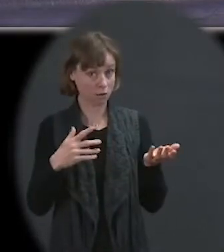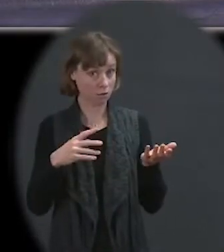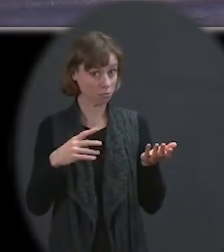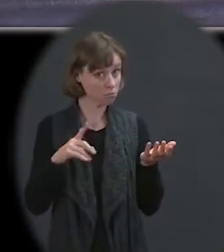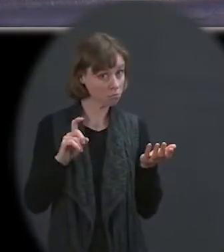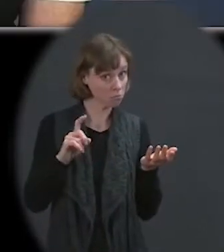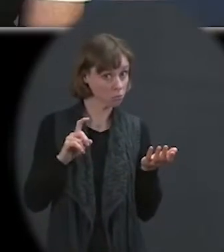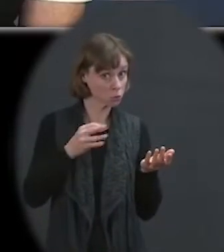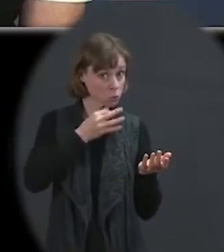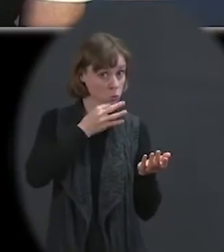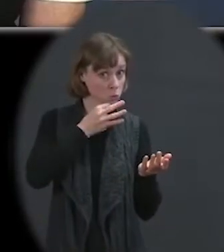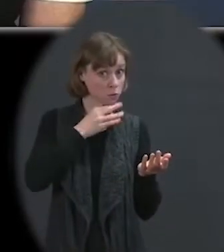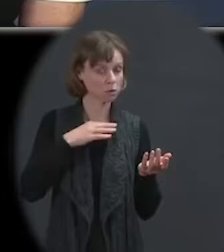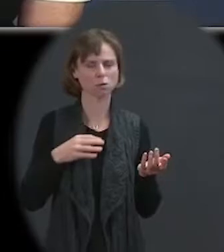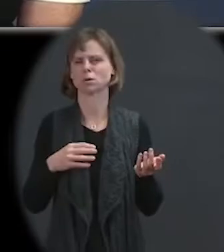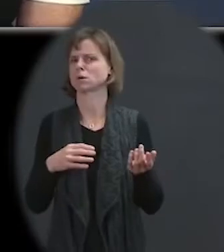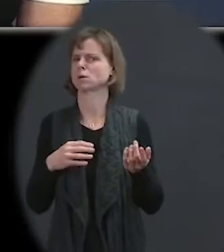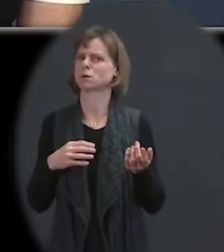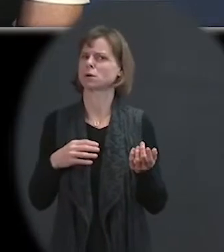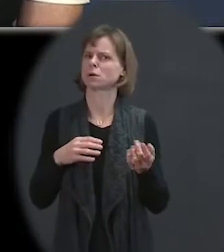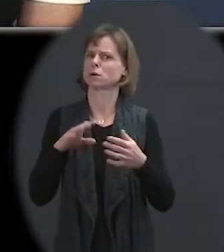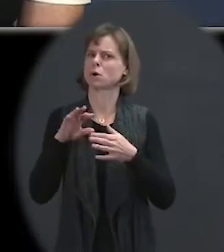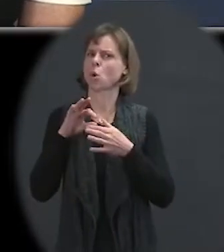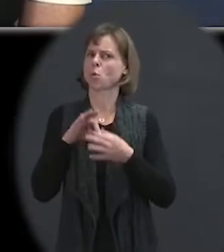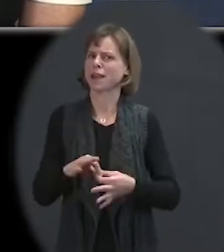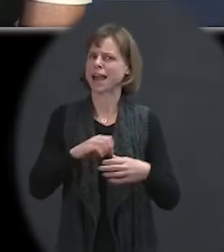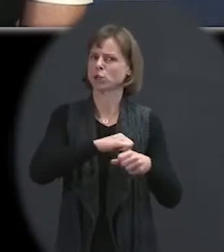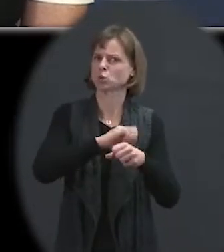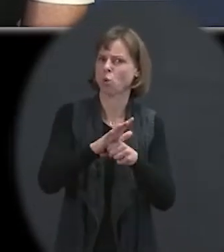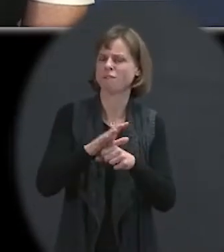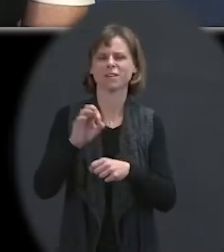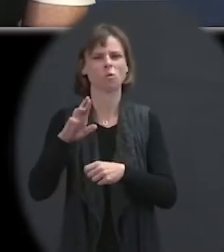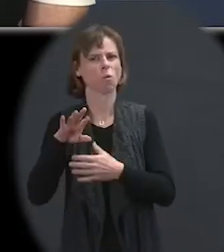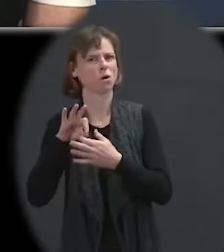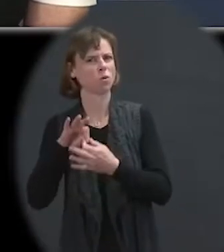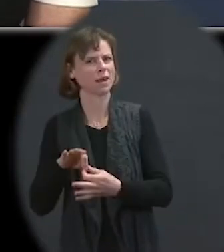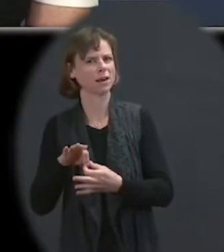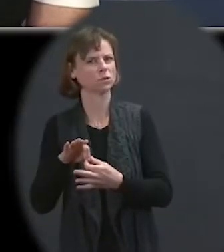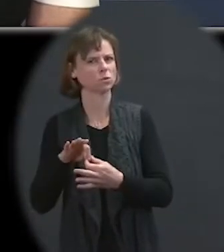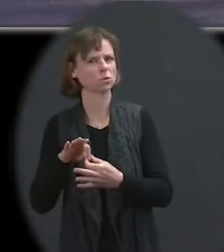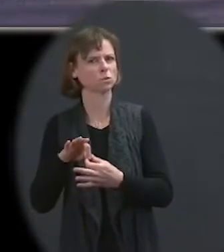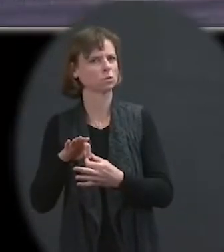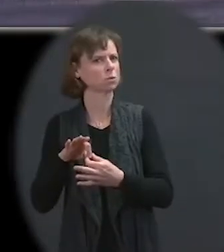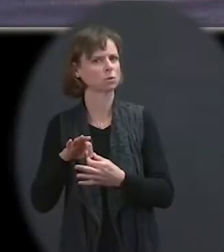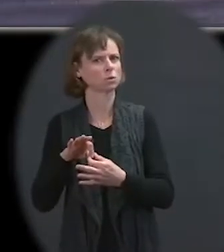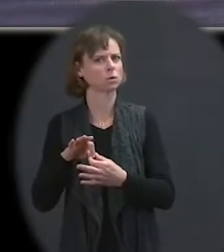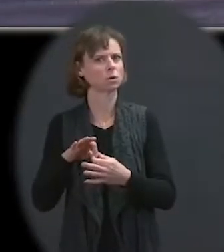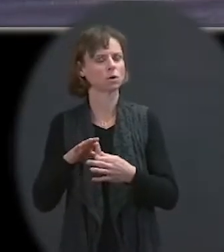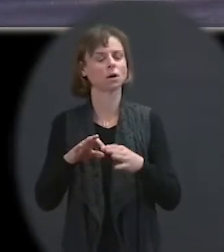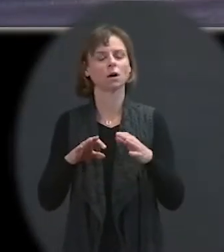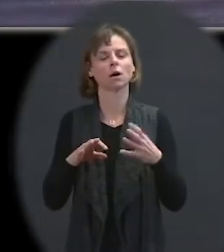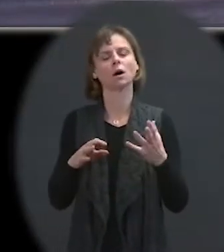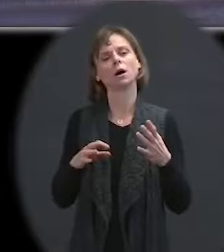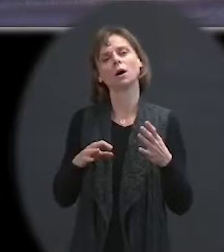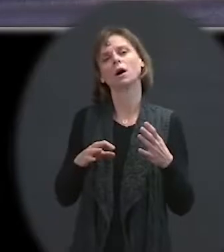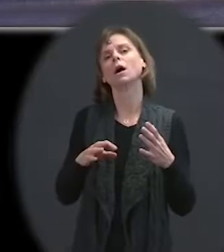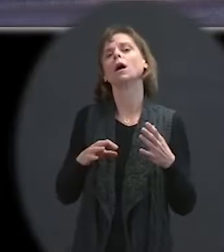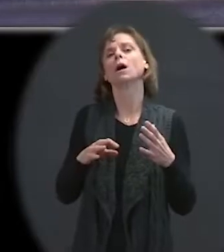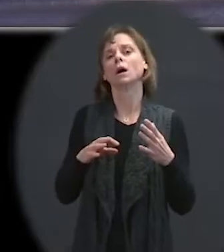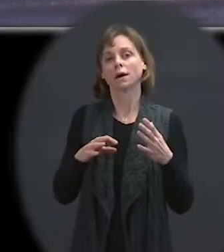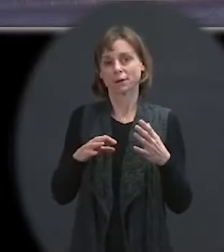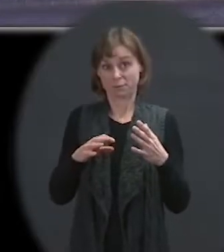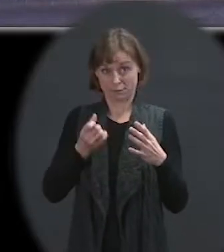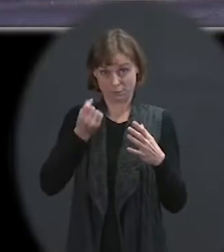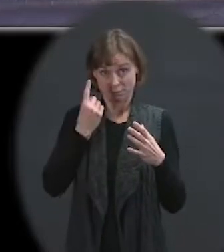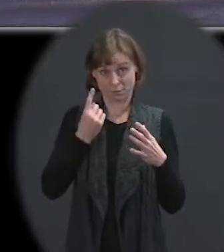short run? Related to COVID-19 or related to? So in the